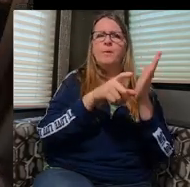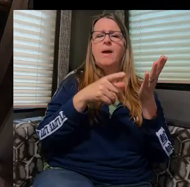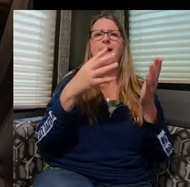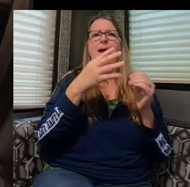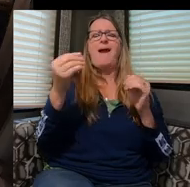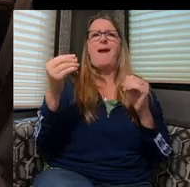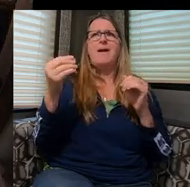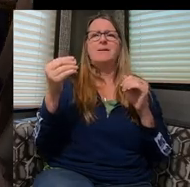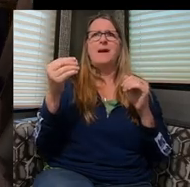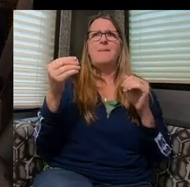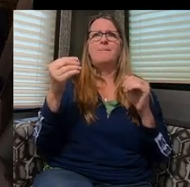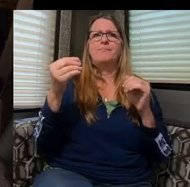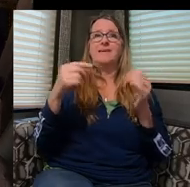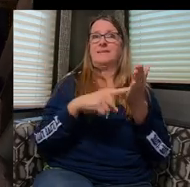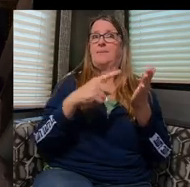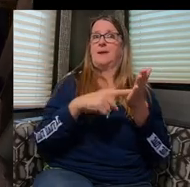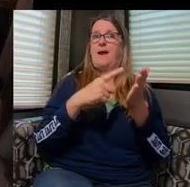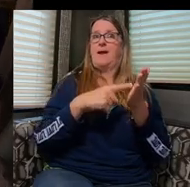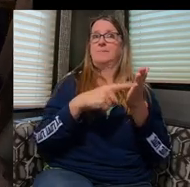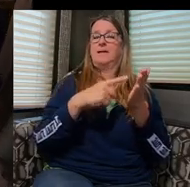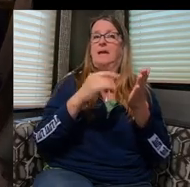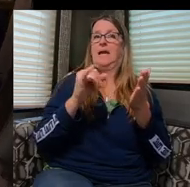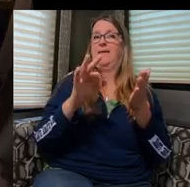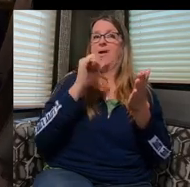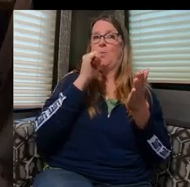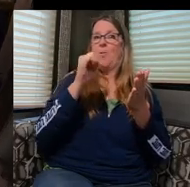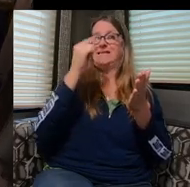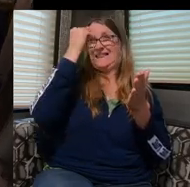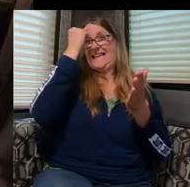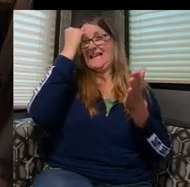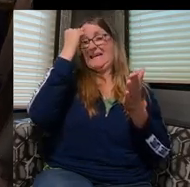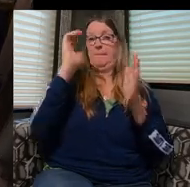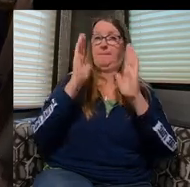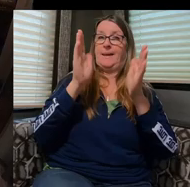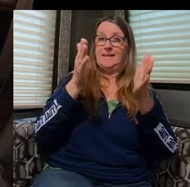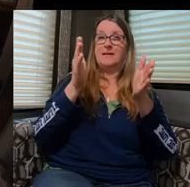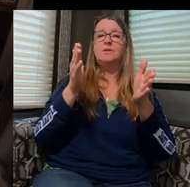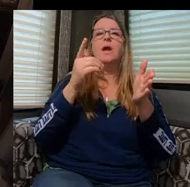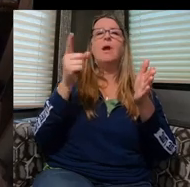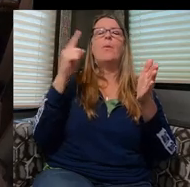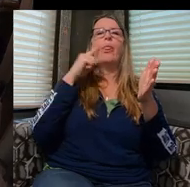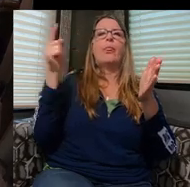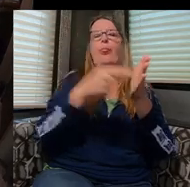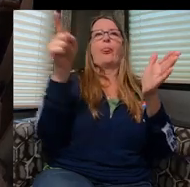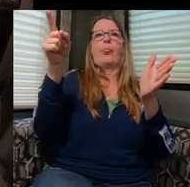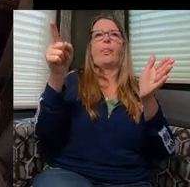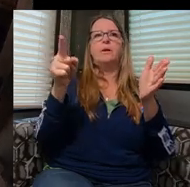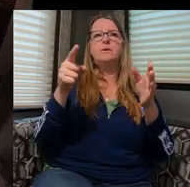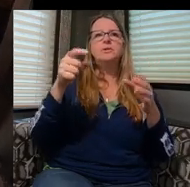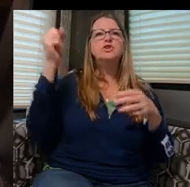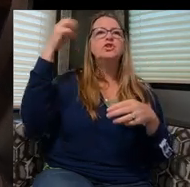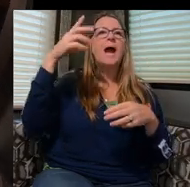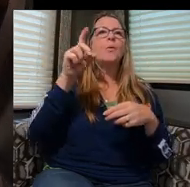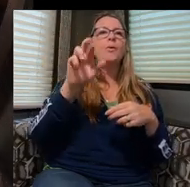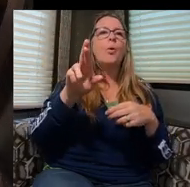back, and sometimes it would bounce, if I wasn't thinking, it would bounce off the shower door. And, you know, if